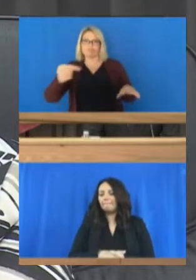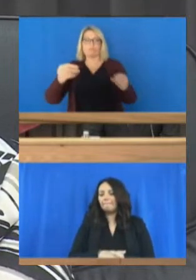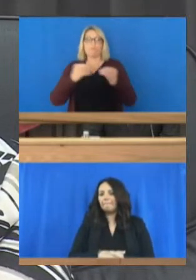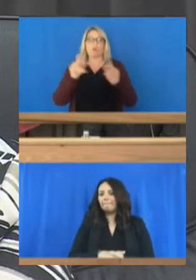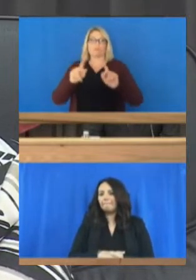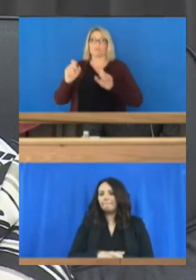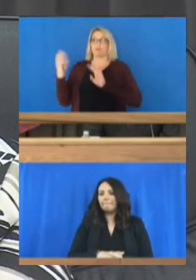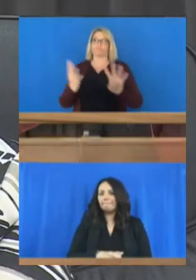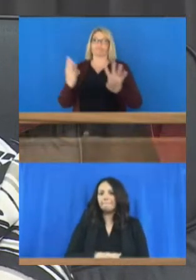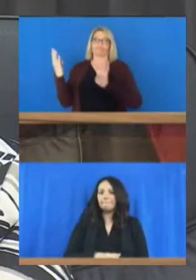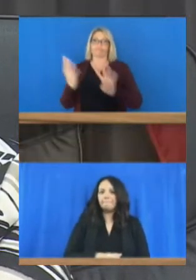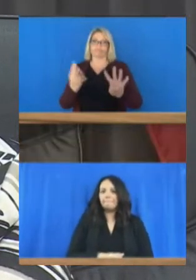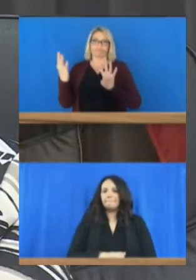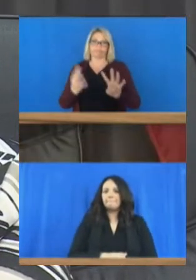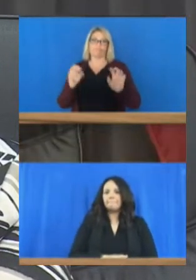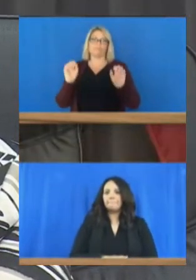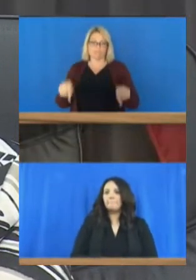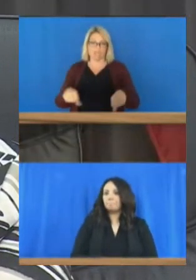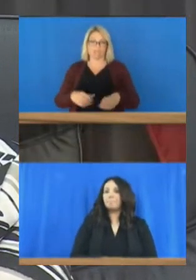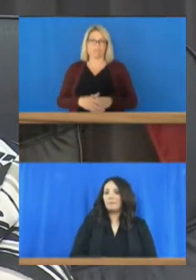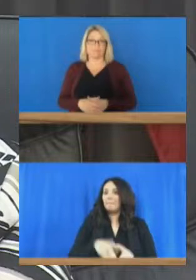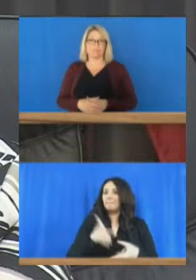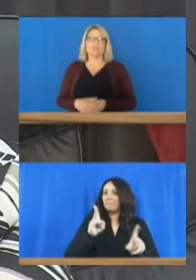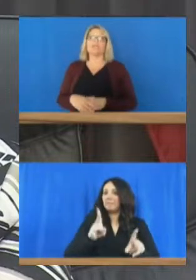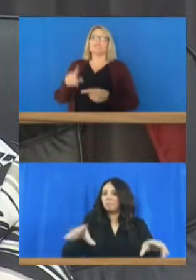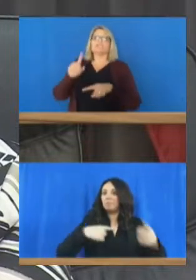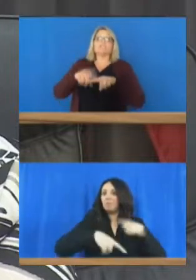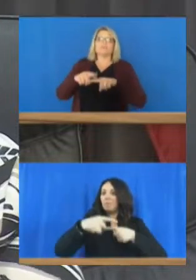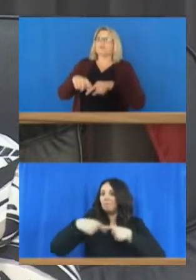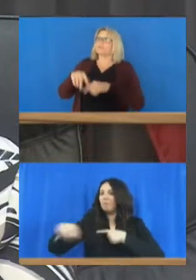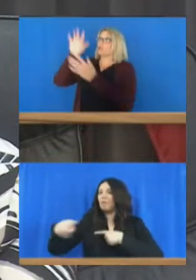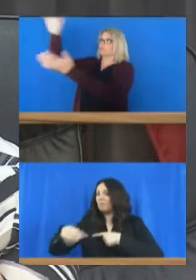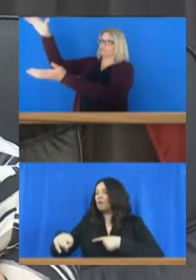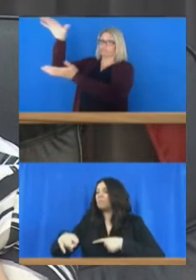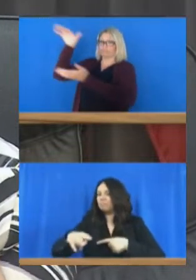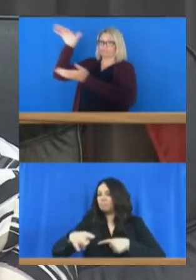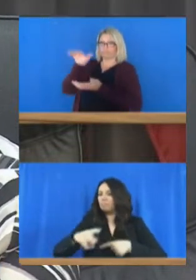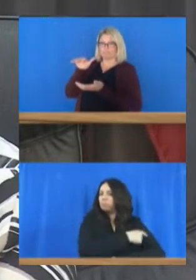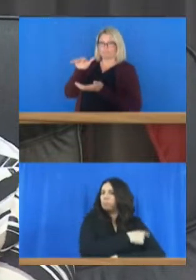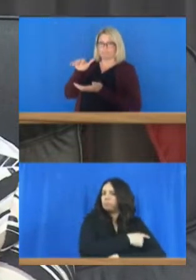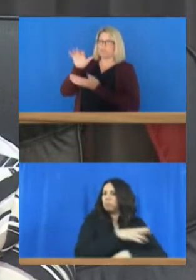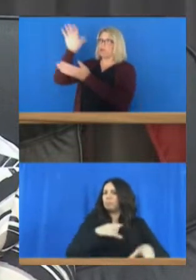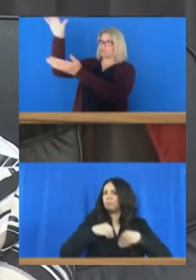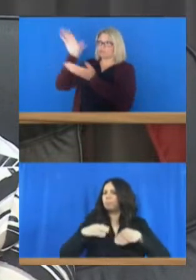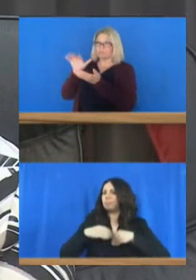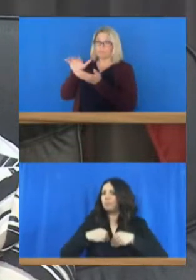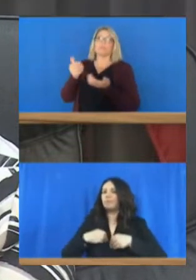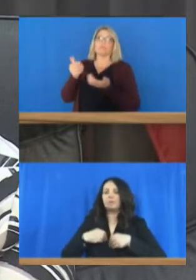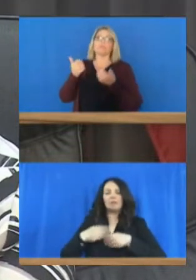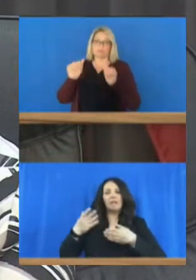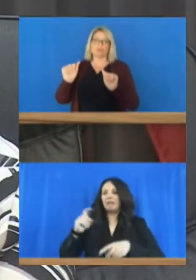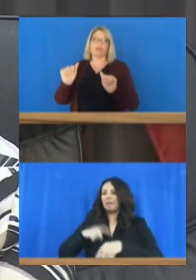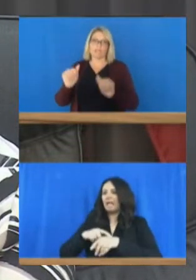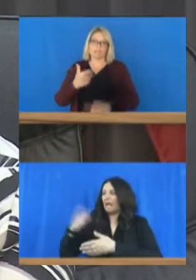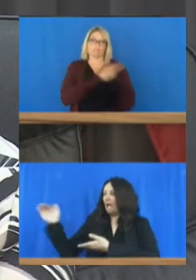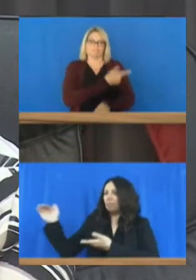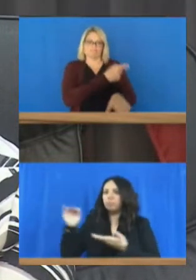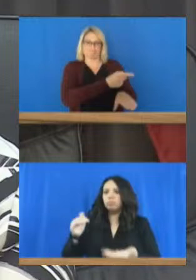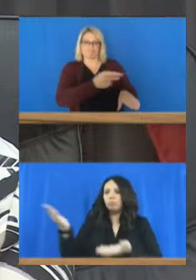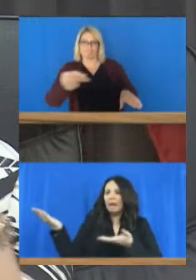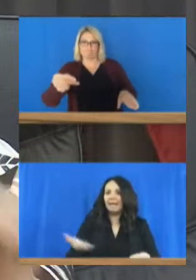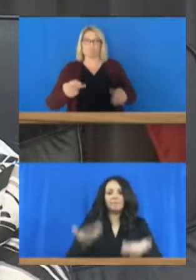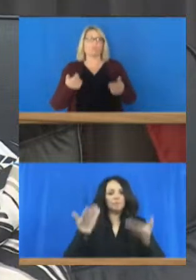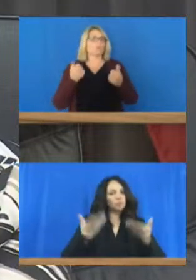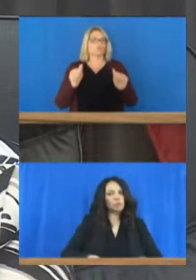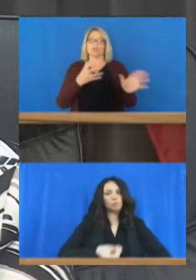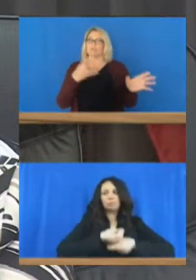allbrunswicknews.com. Thank you. Dr. Russell, Saskatchewan last week laid out a 3-step plan for reopening, with the